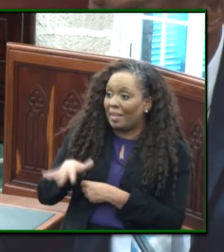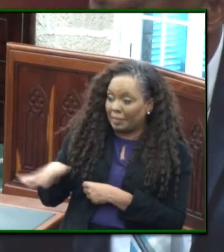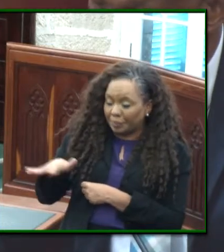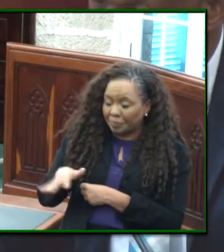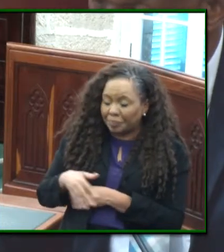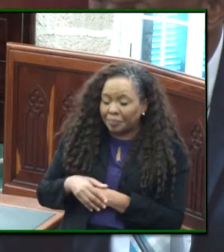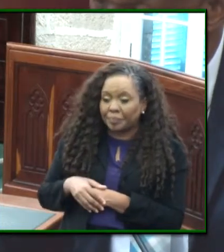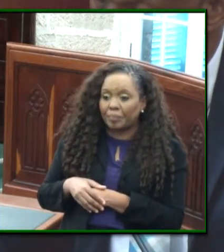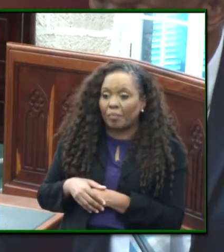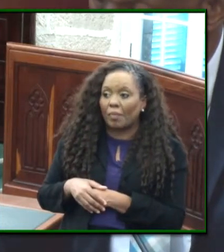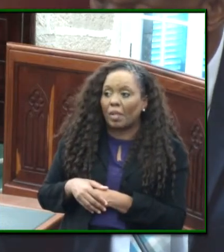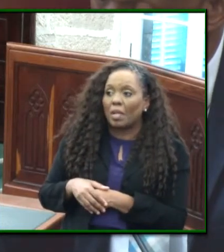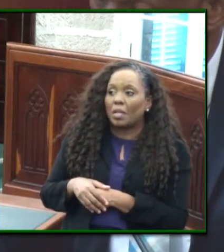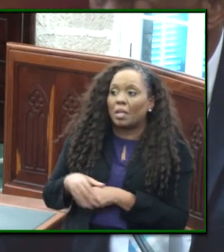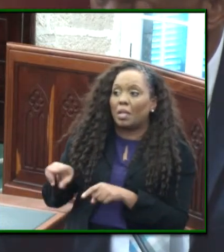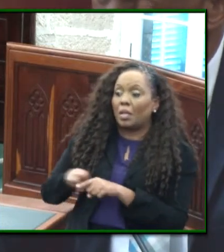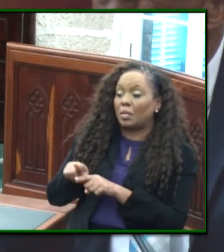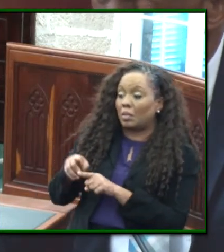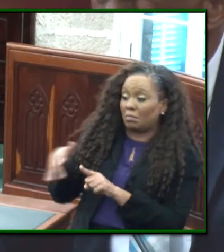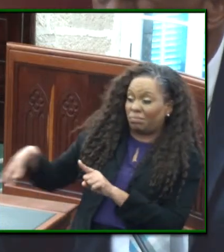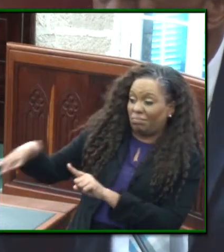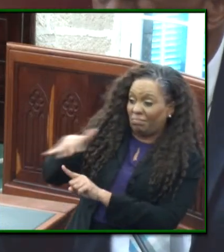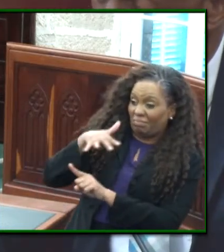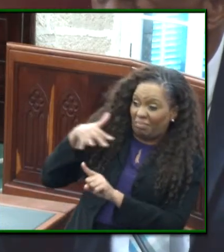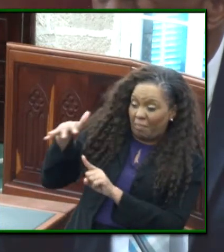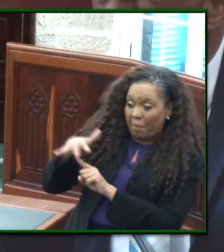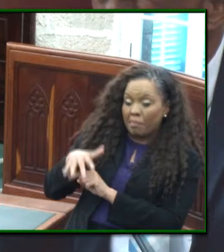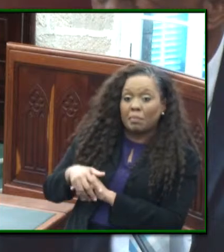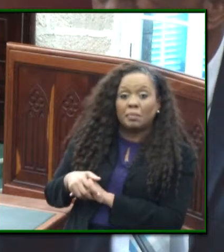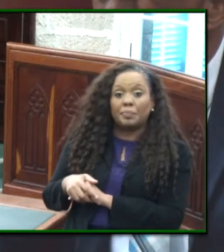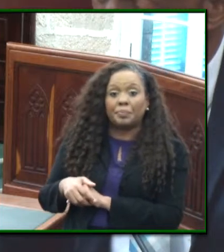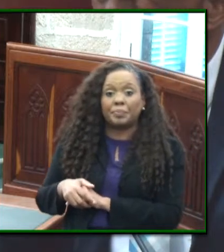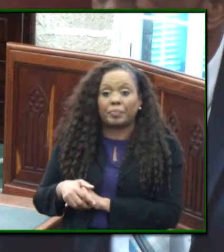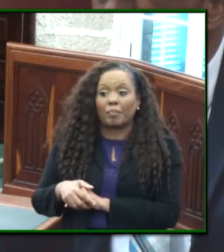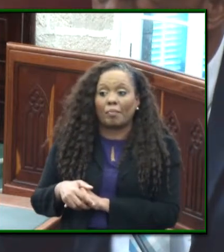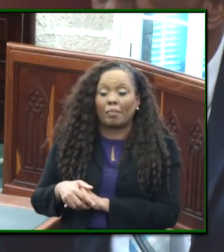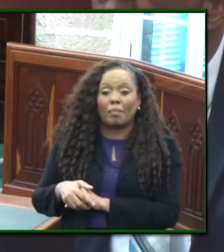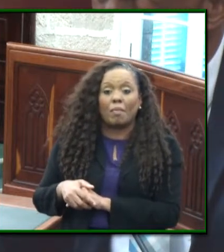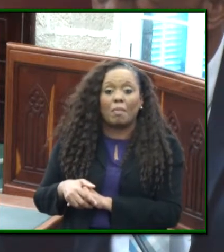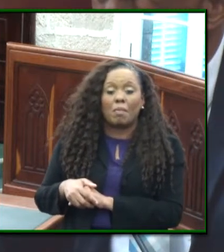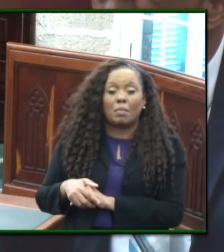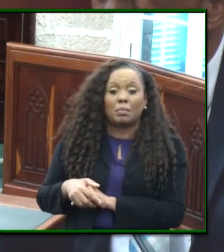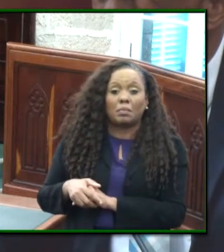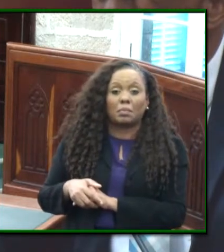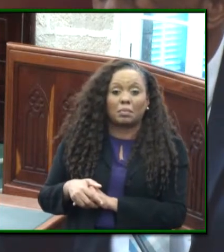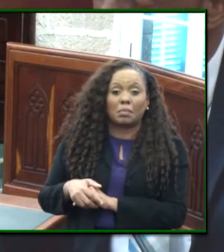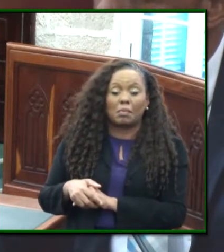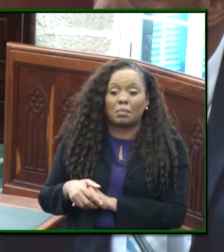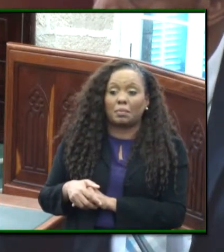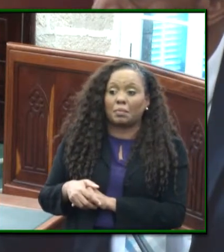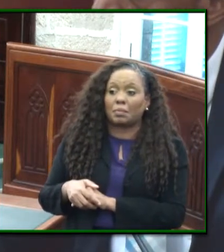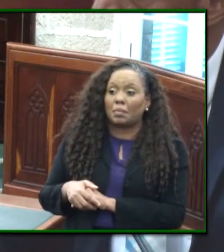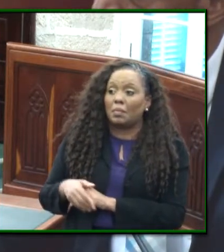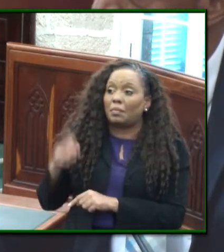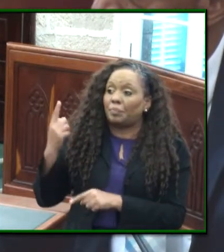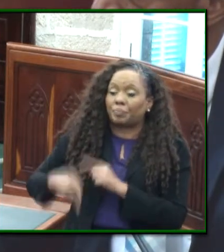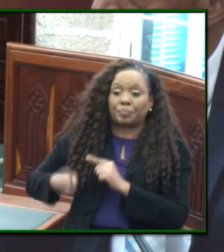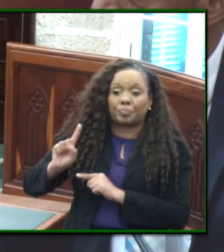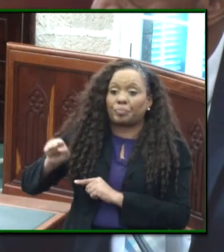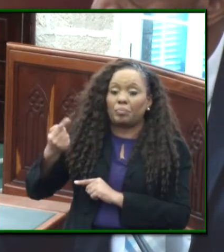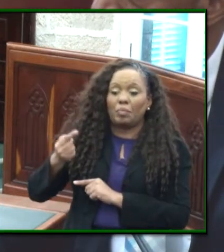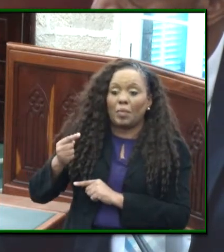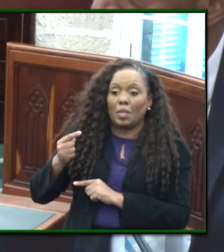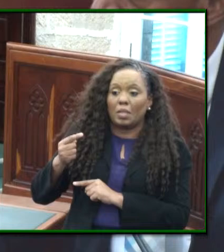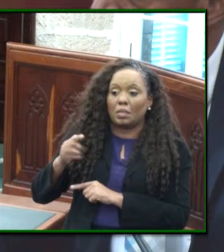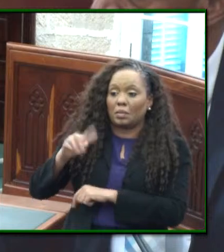Pine and surrounding areas, because common sense would tell us that you can't just install cameras there. You have